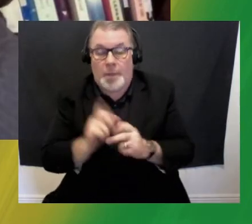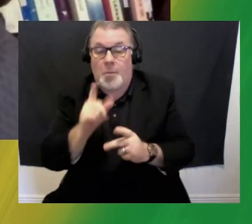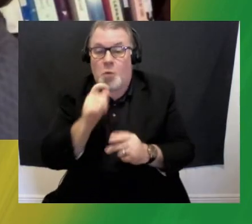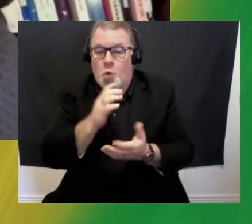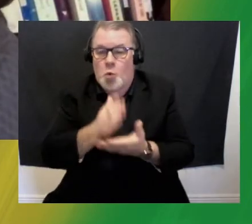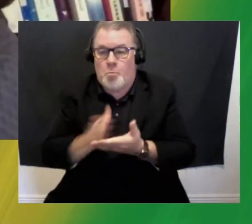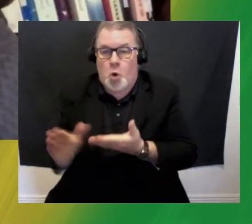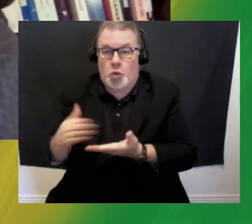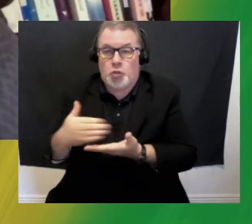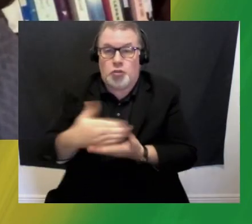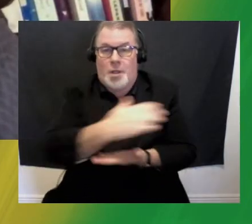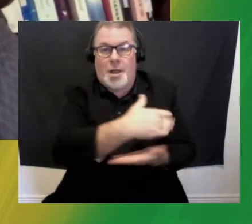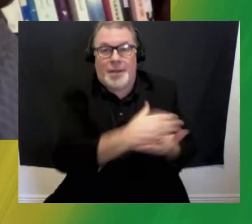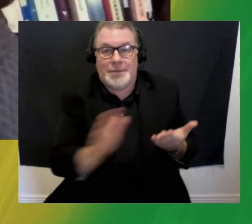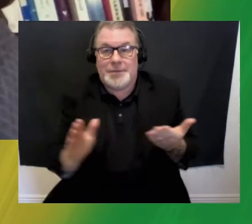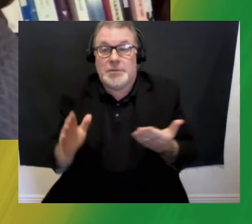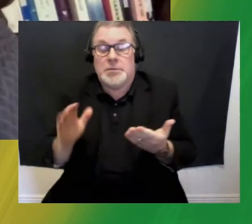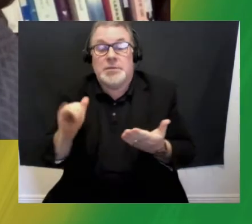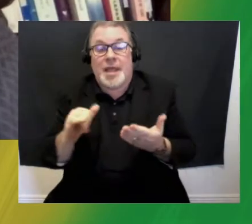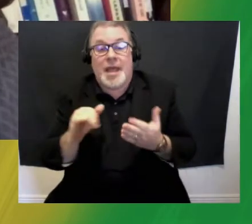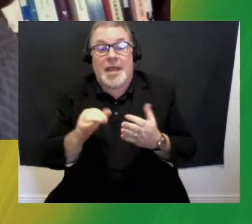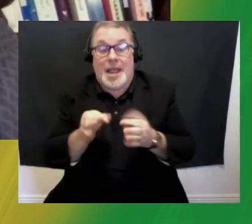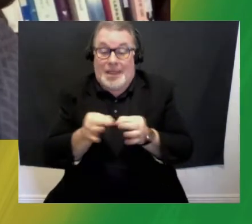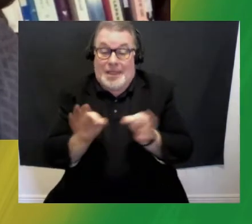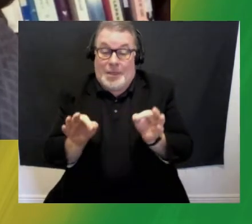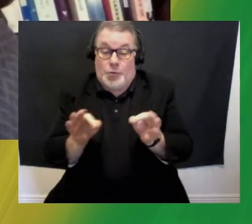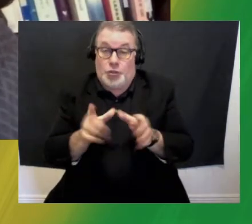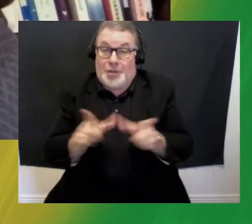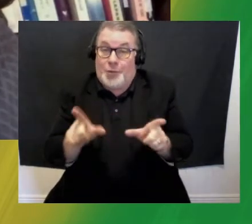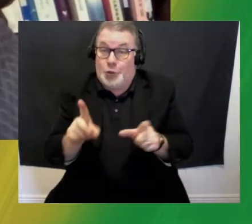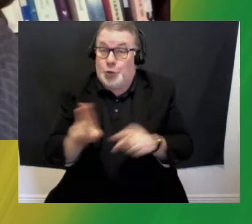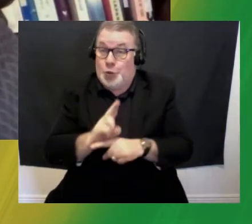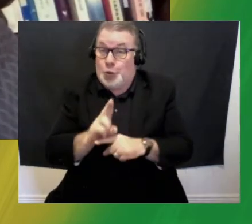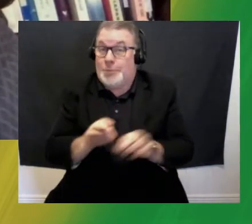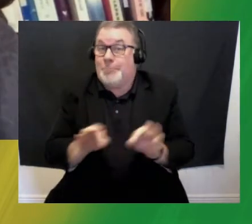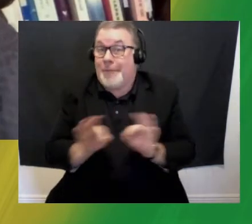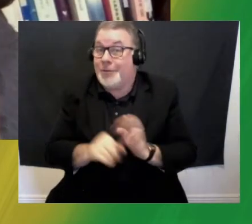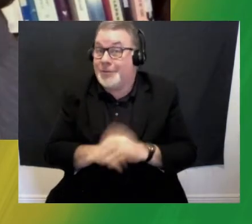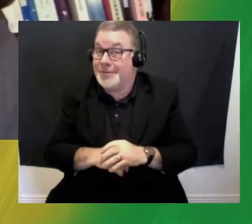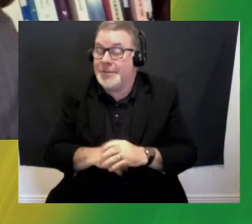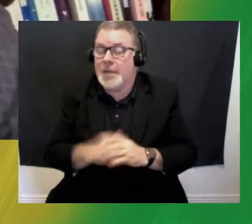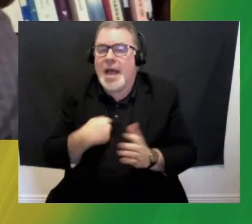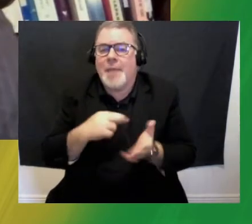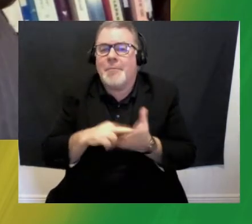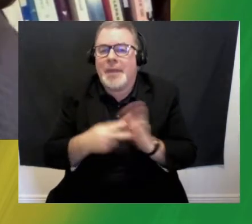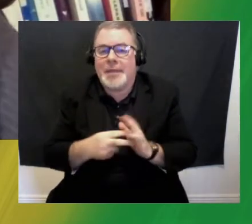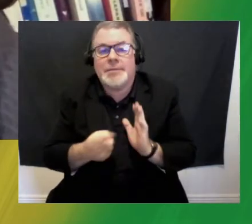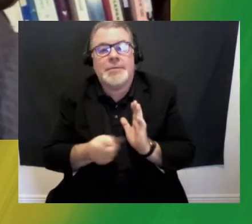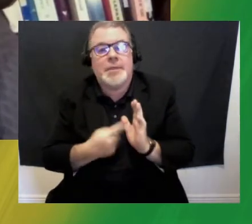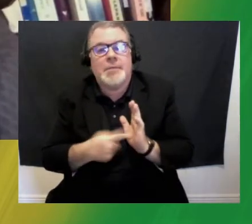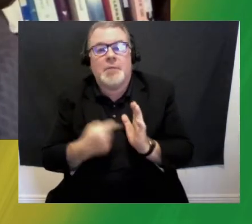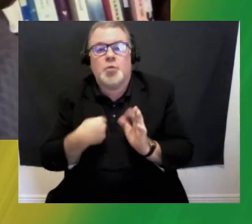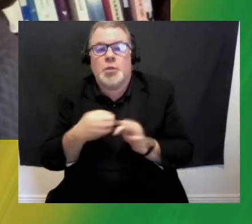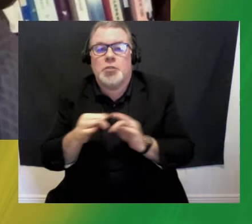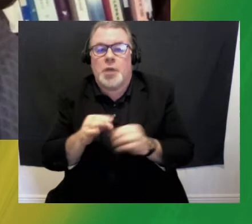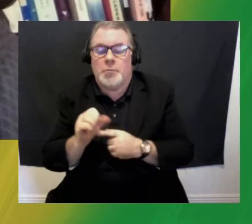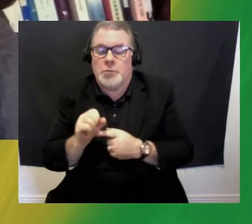is the language that you use matters. Right. What I mean by that is this. Sometimes when we describe social